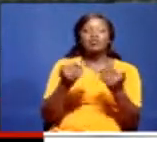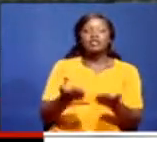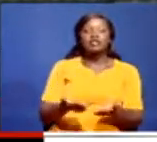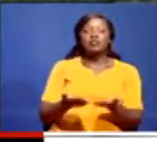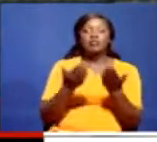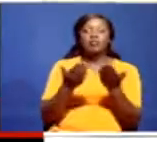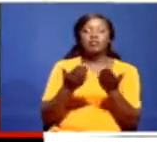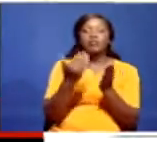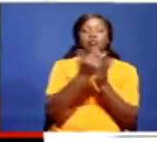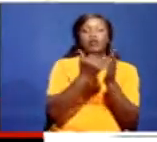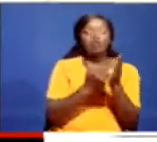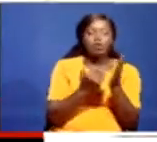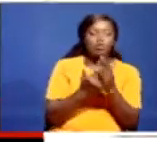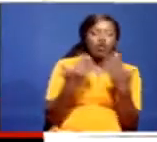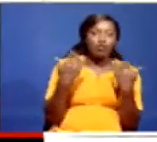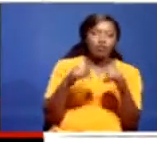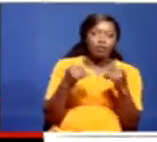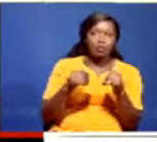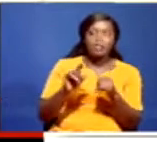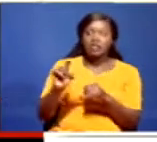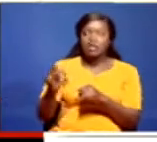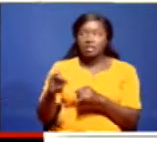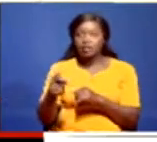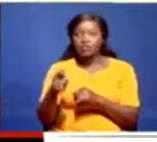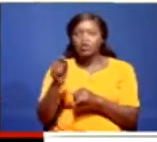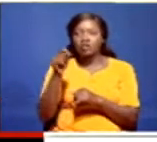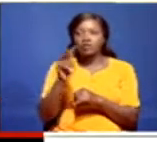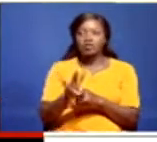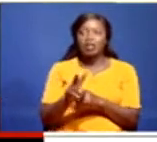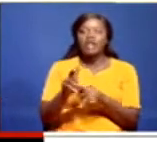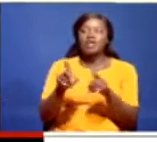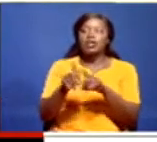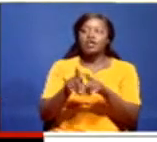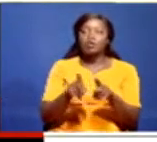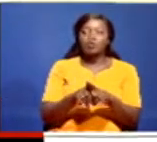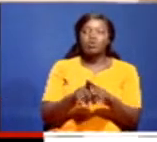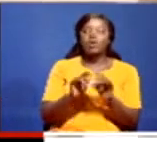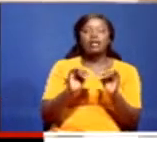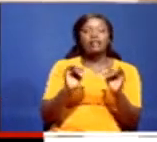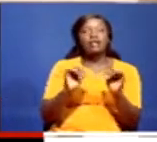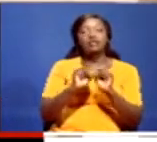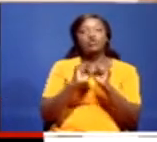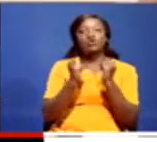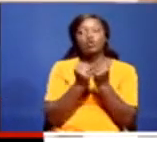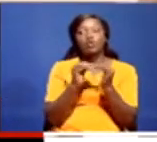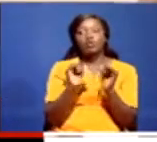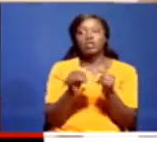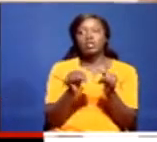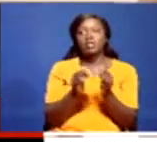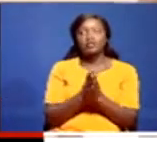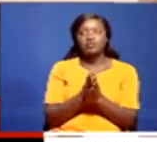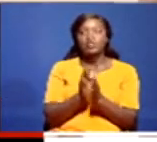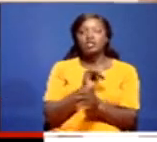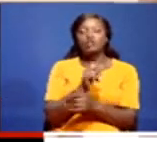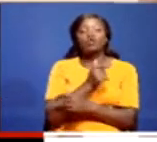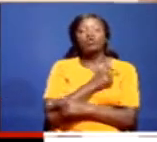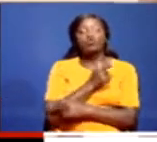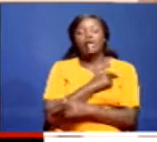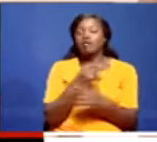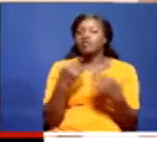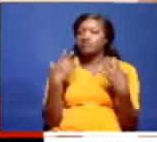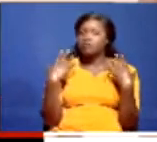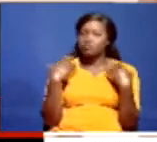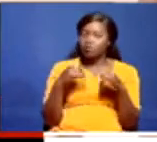michezo kwenye vituo vya redio, televisheni na pia kwenye mitandao ya KBC. Those who love sports will